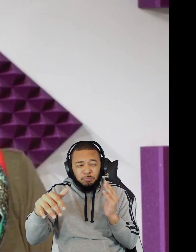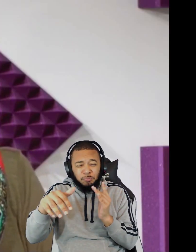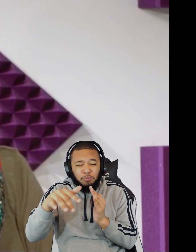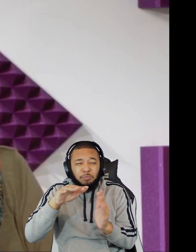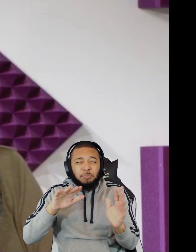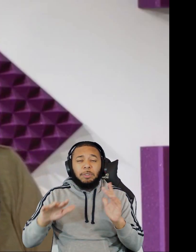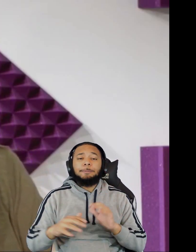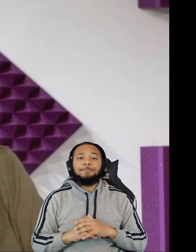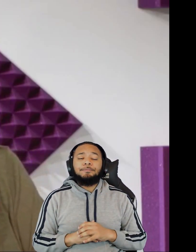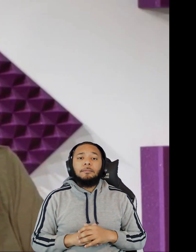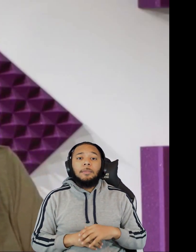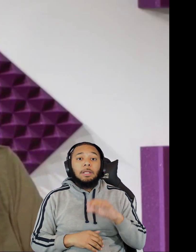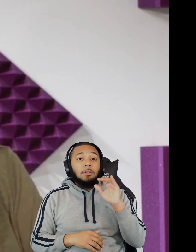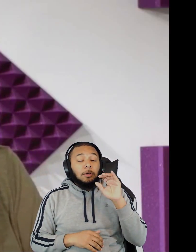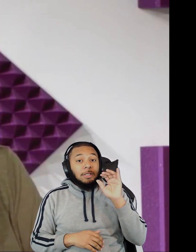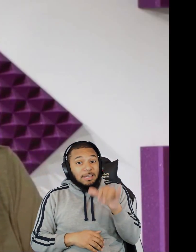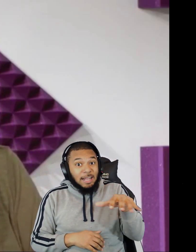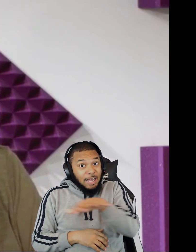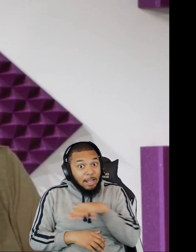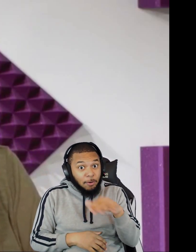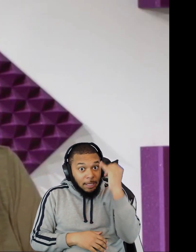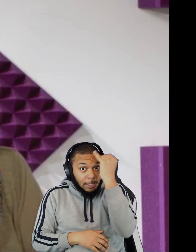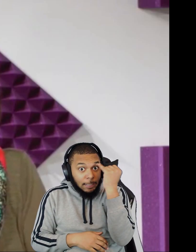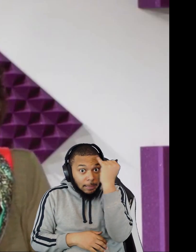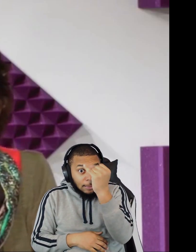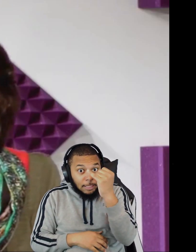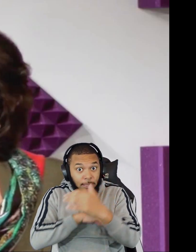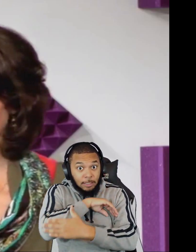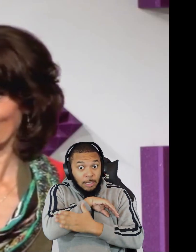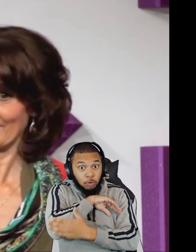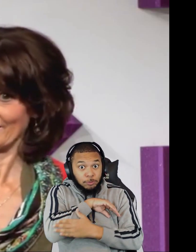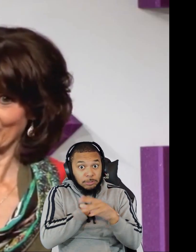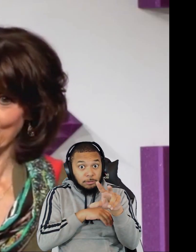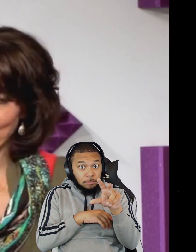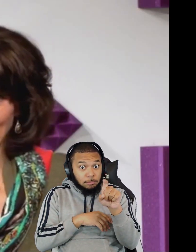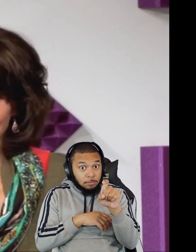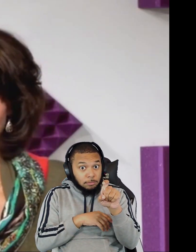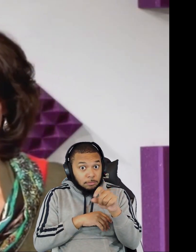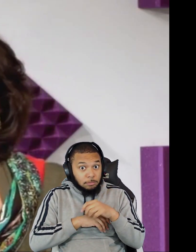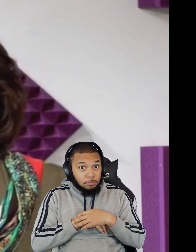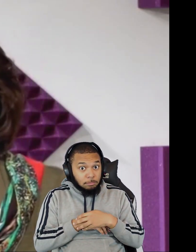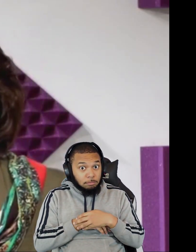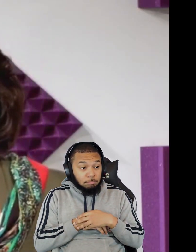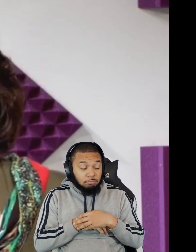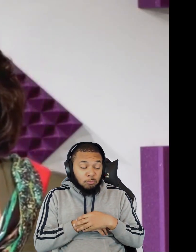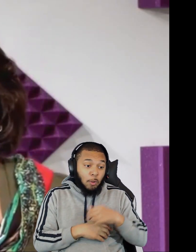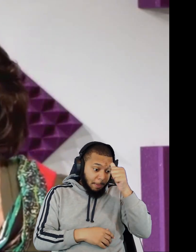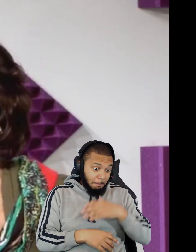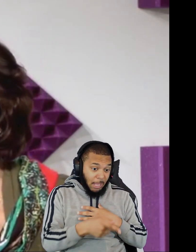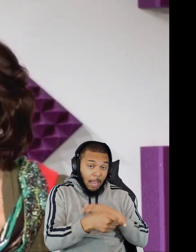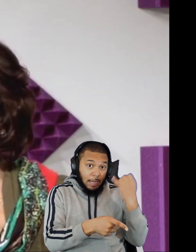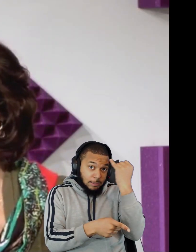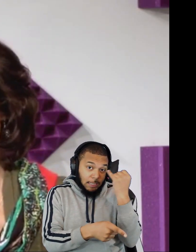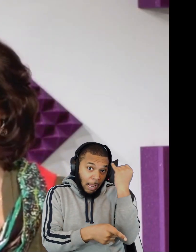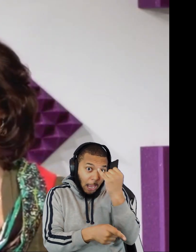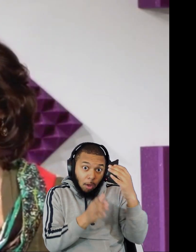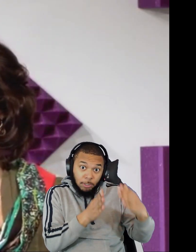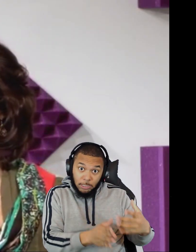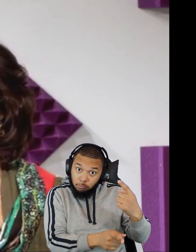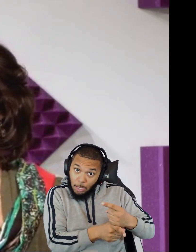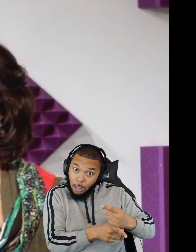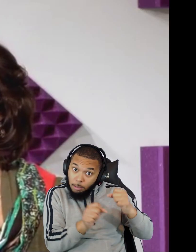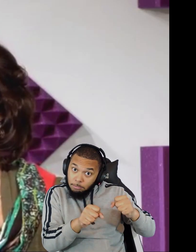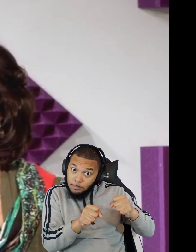So is this place in Italy? Did you think so? Well, we have an Italian, so it could be in Italy,